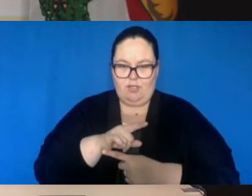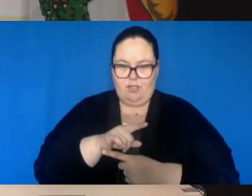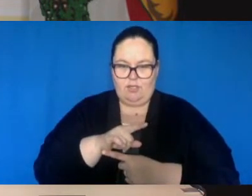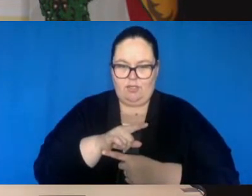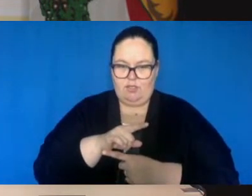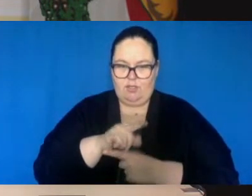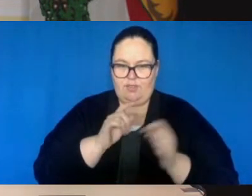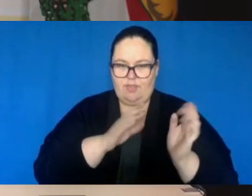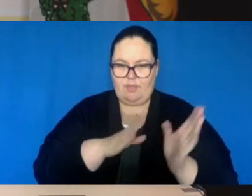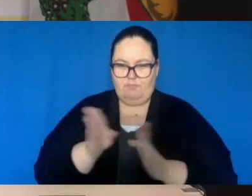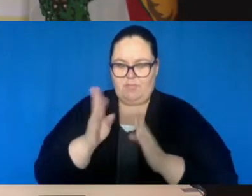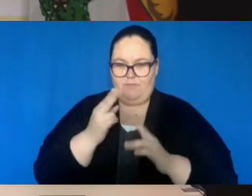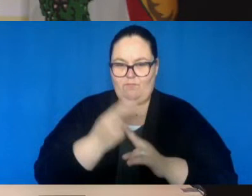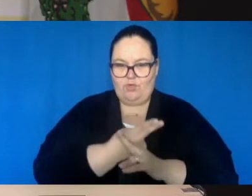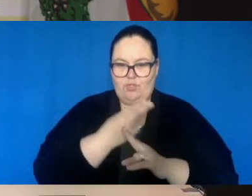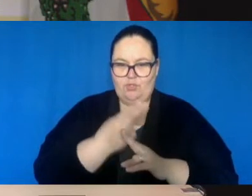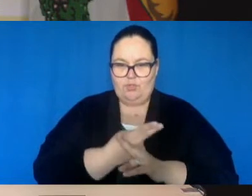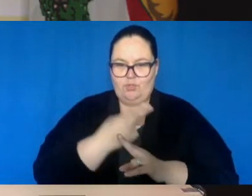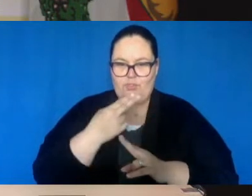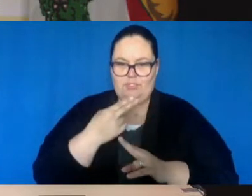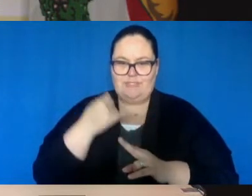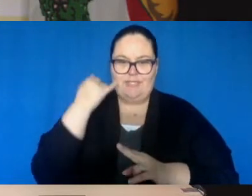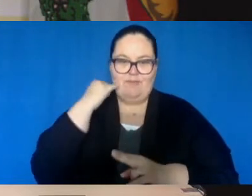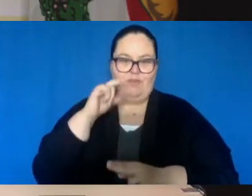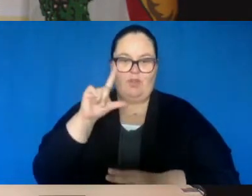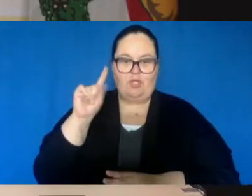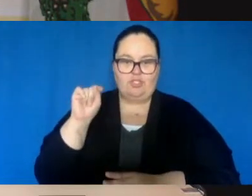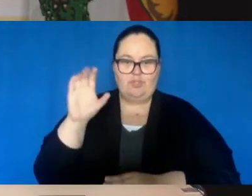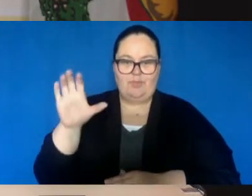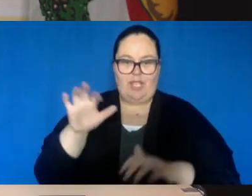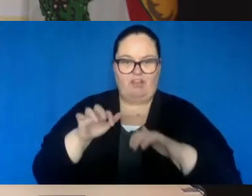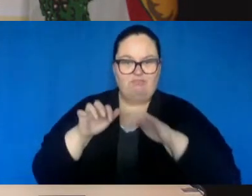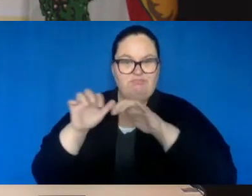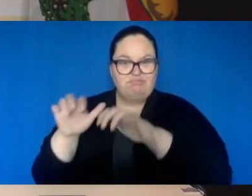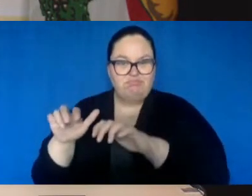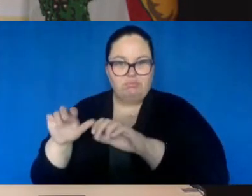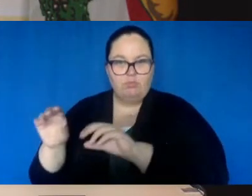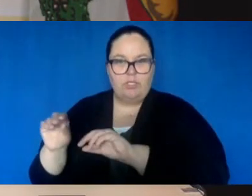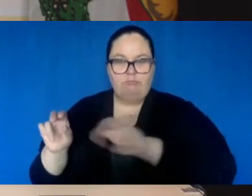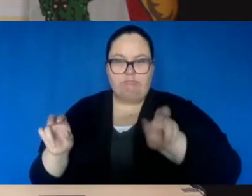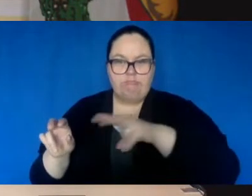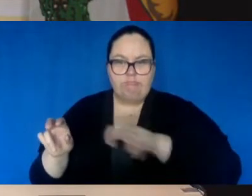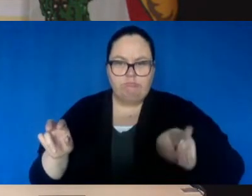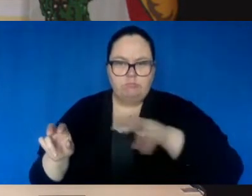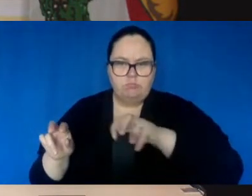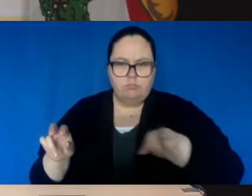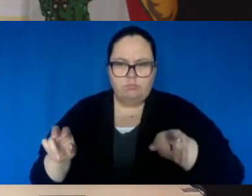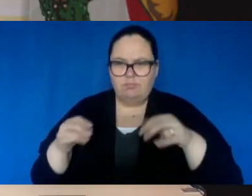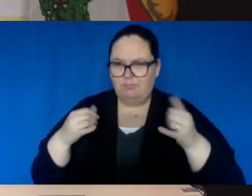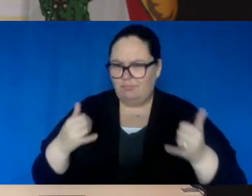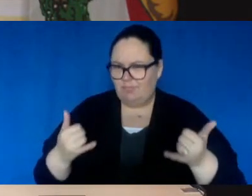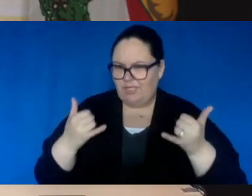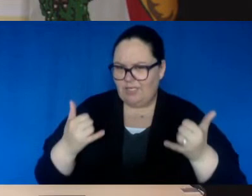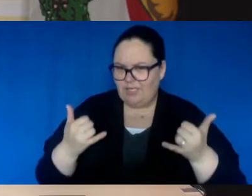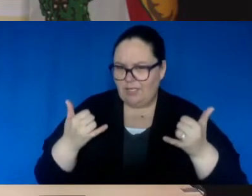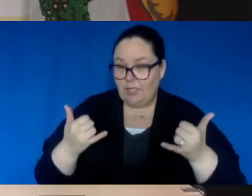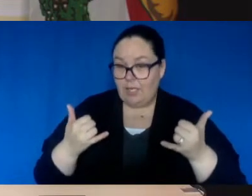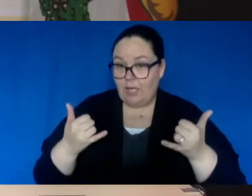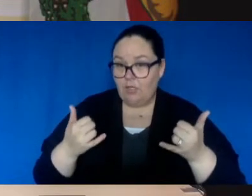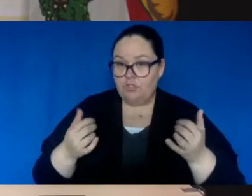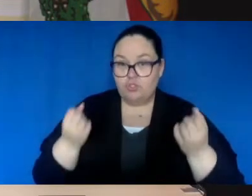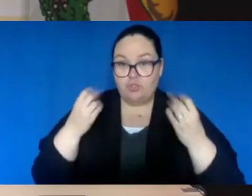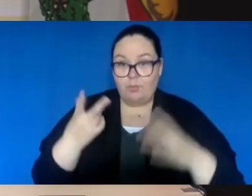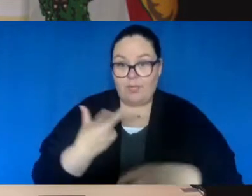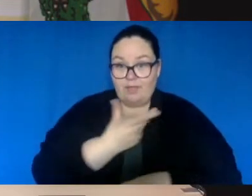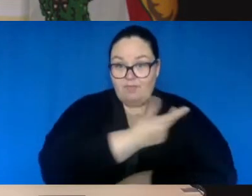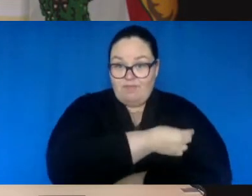an overflow for folks in long-term care if that need was there. I guess now, with so many vaccinated, is that